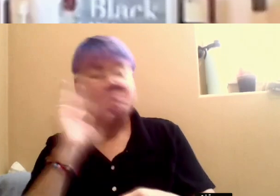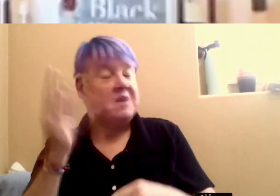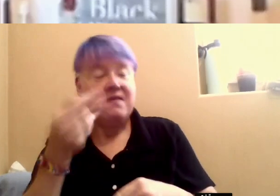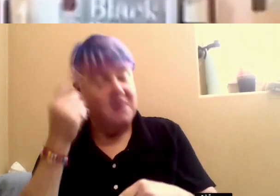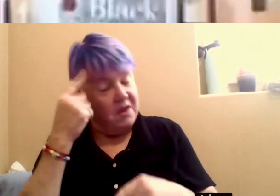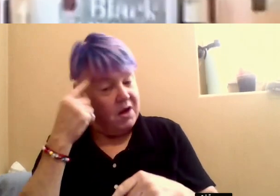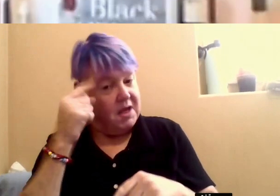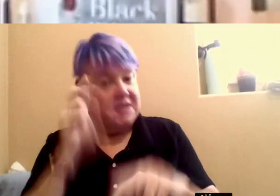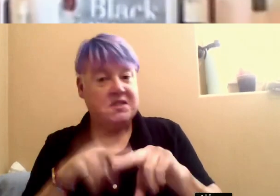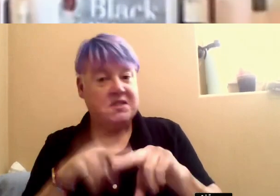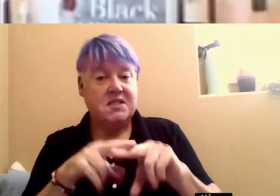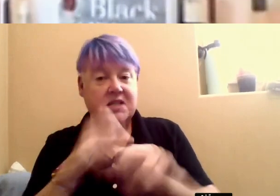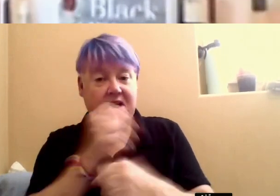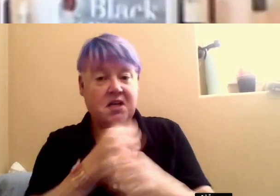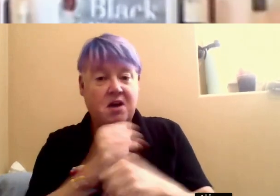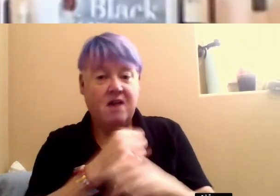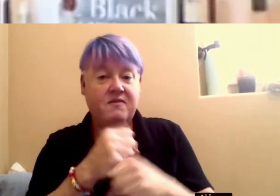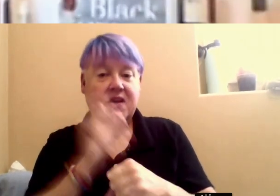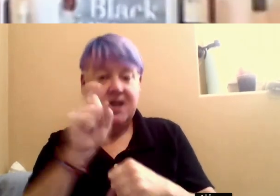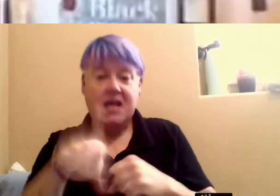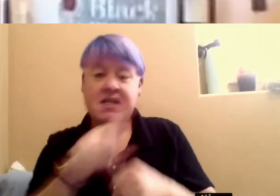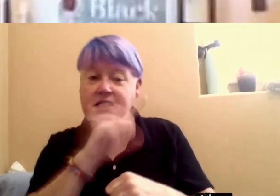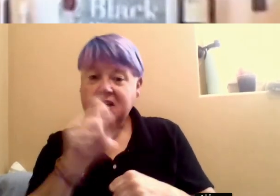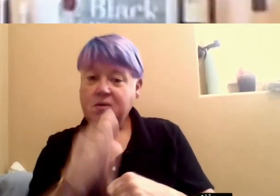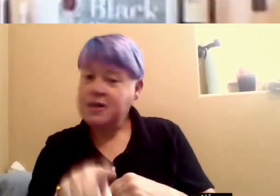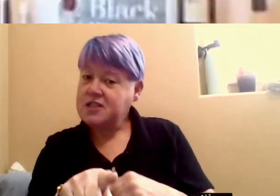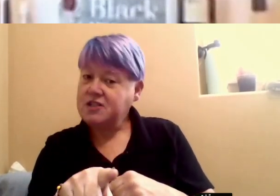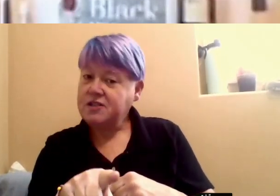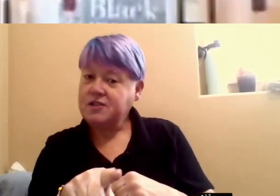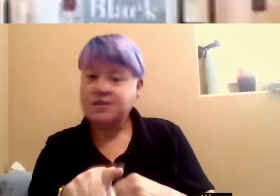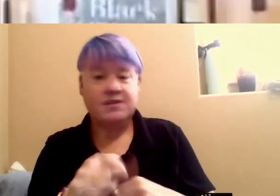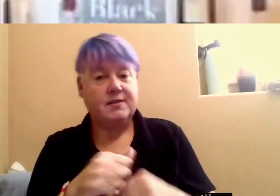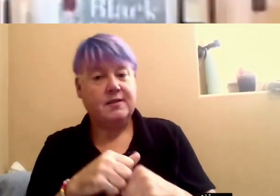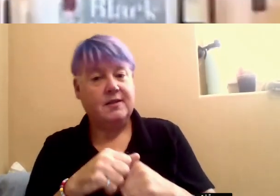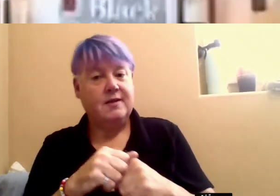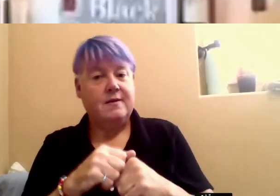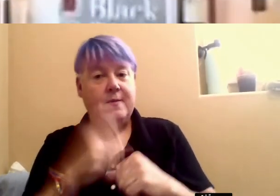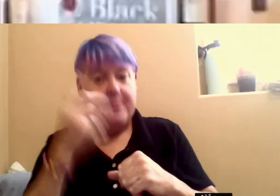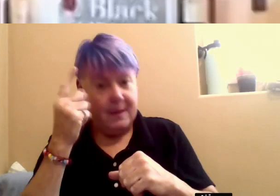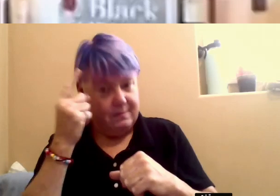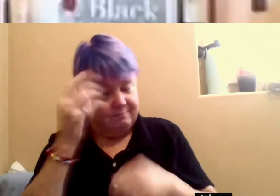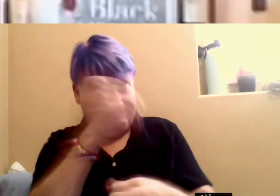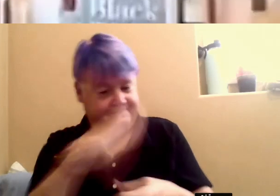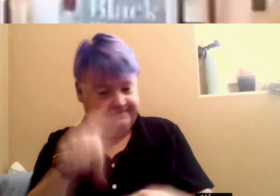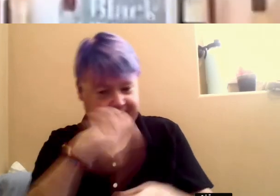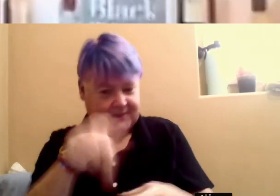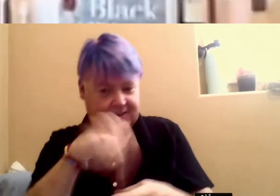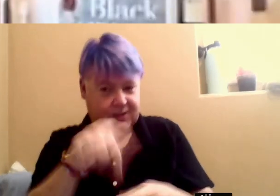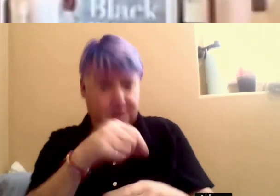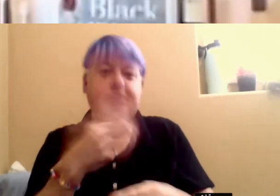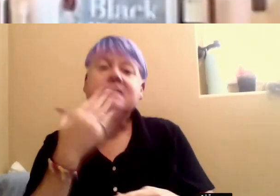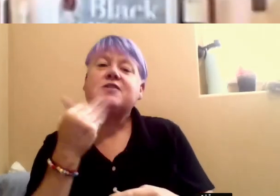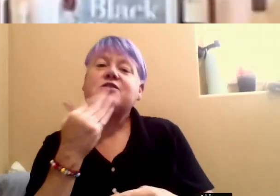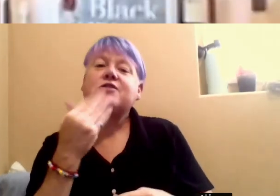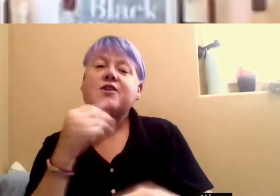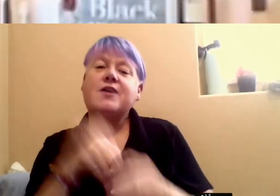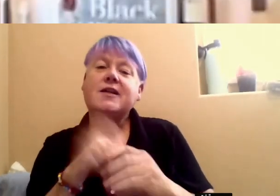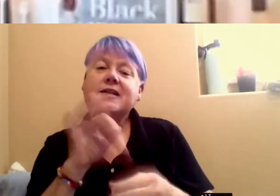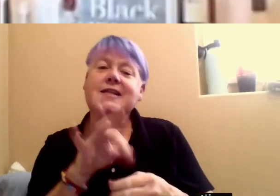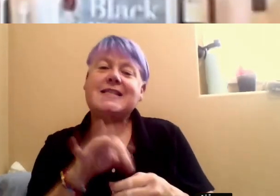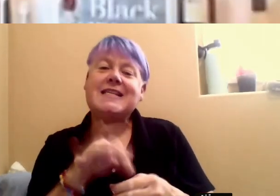dizzying questions I throw his way, mindfully stirring sweetener into his tea, thinking of things to say to satisfy